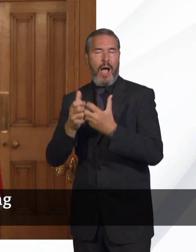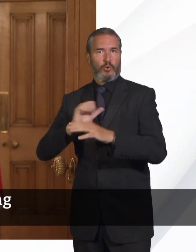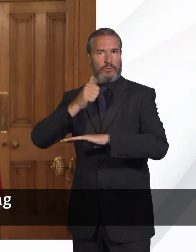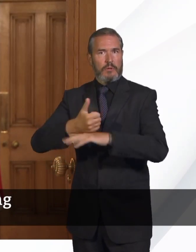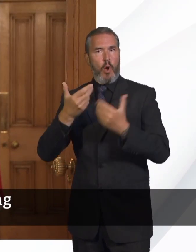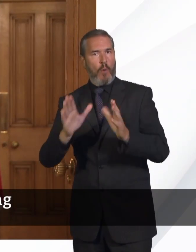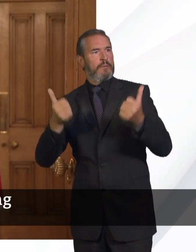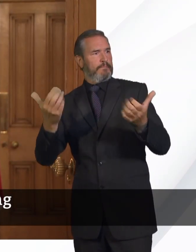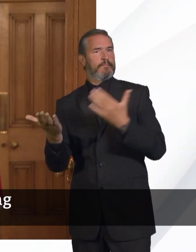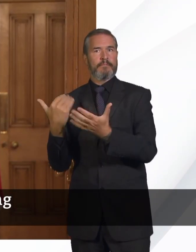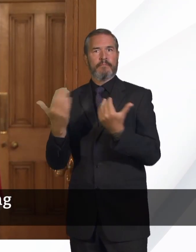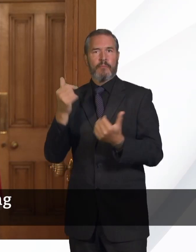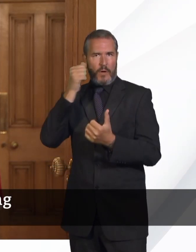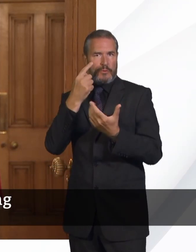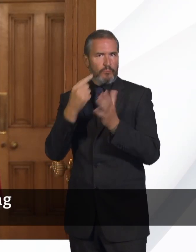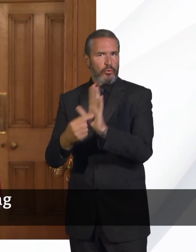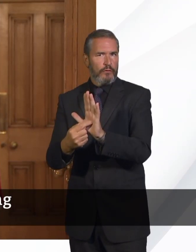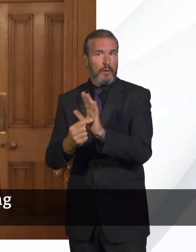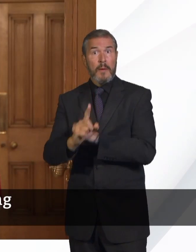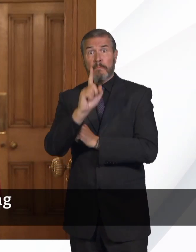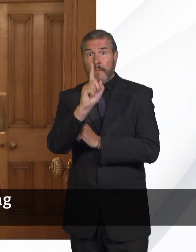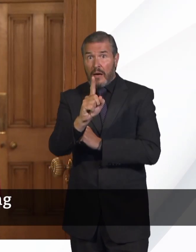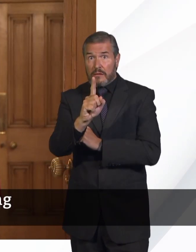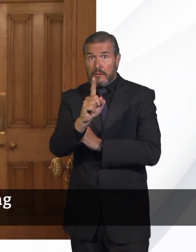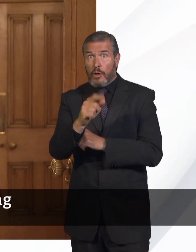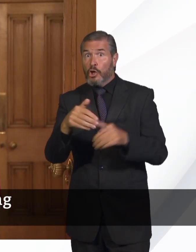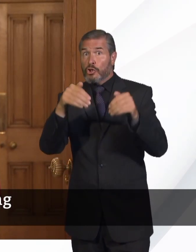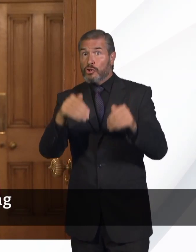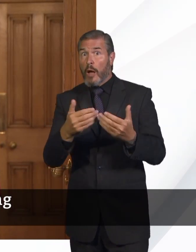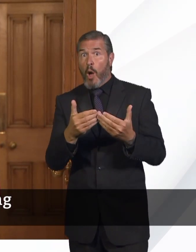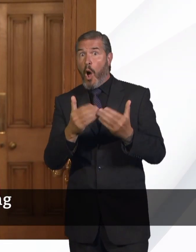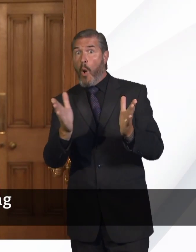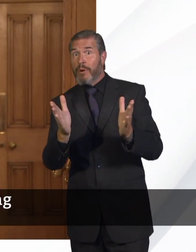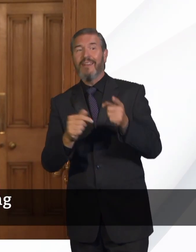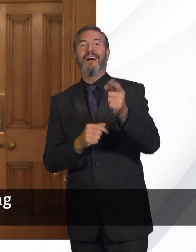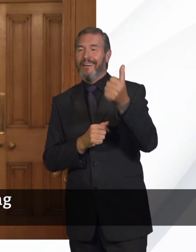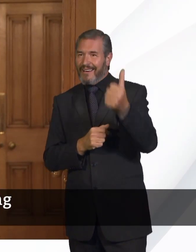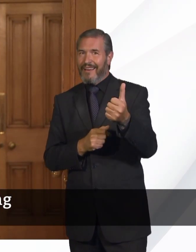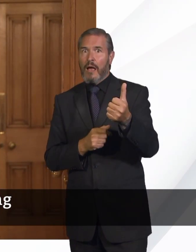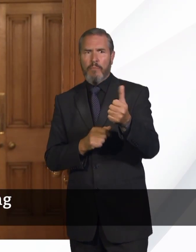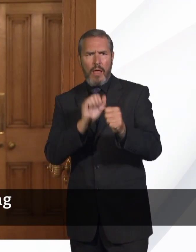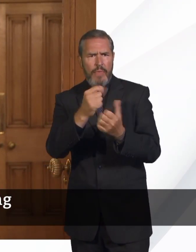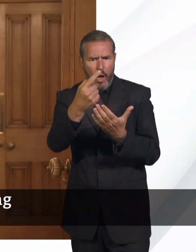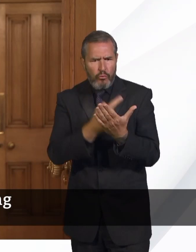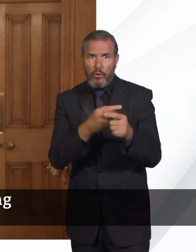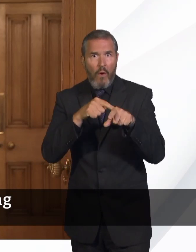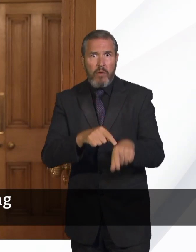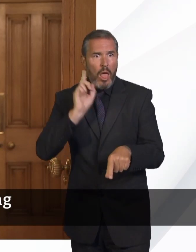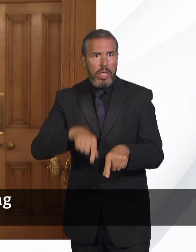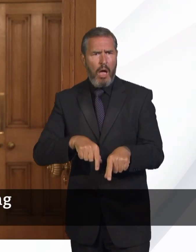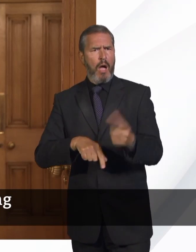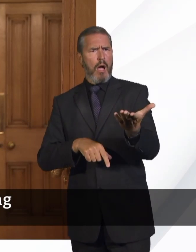guidance. If a shop reopens without putting in place responsible steps to reduce the transmission of the